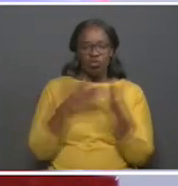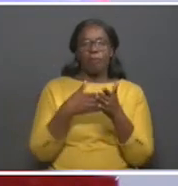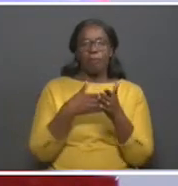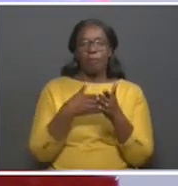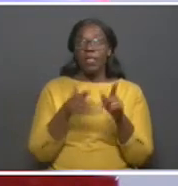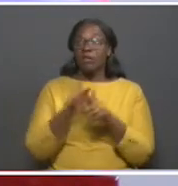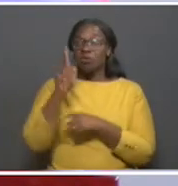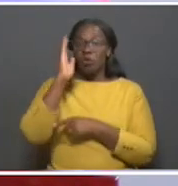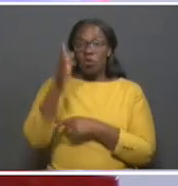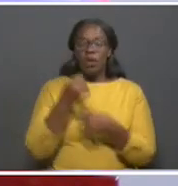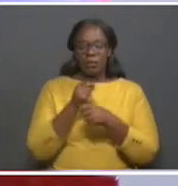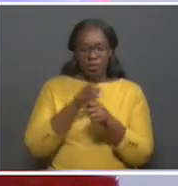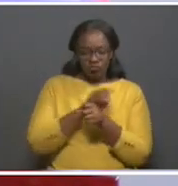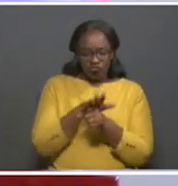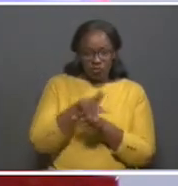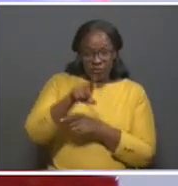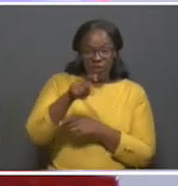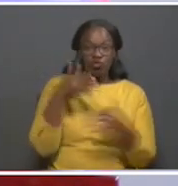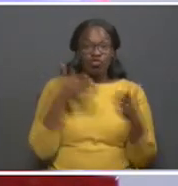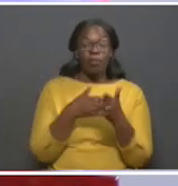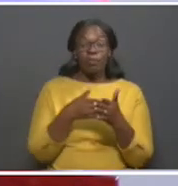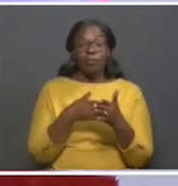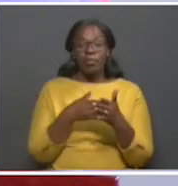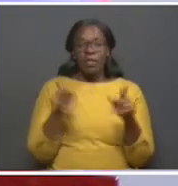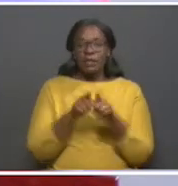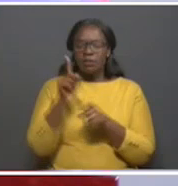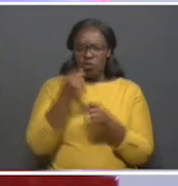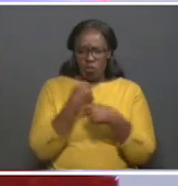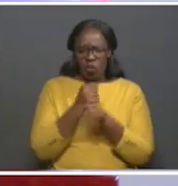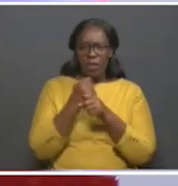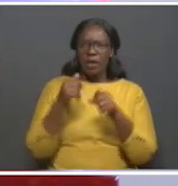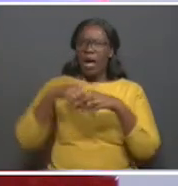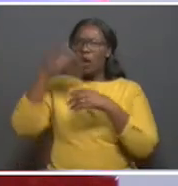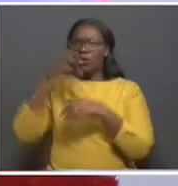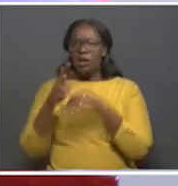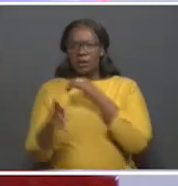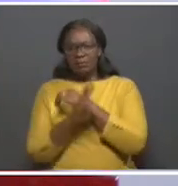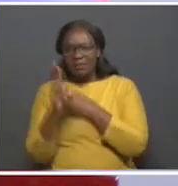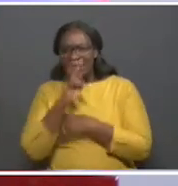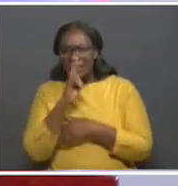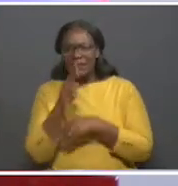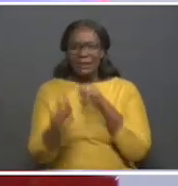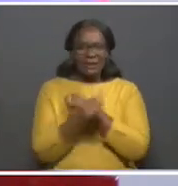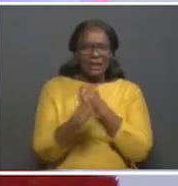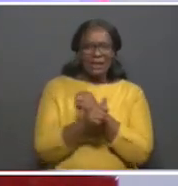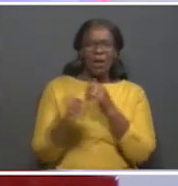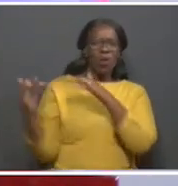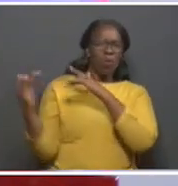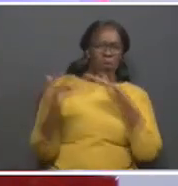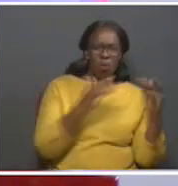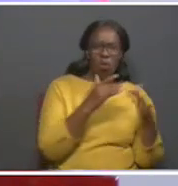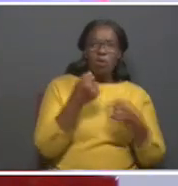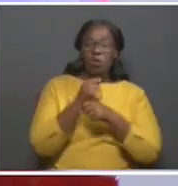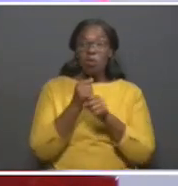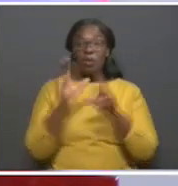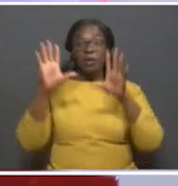this virus to cease. You who causes external threats like war, and you cause them, Lord, to come